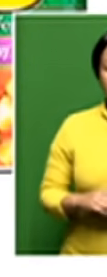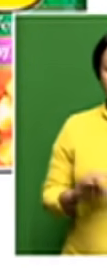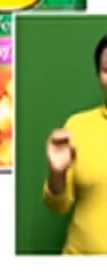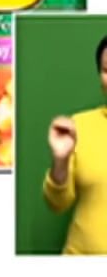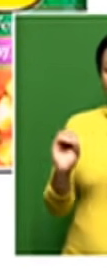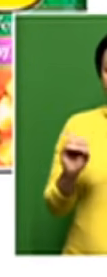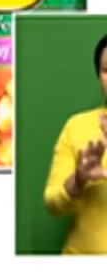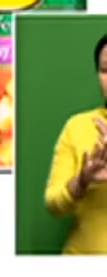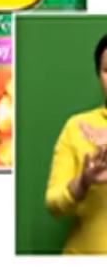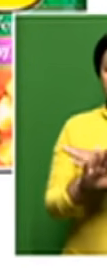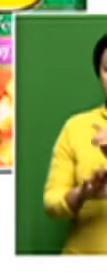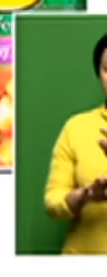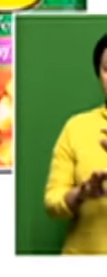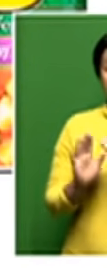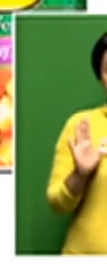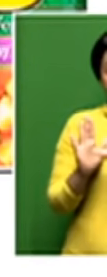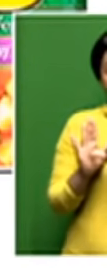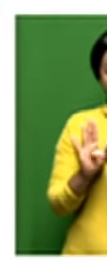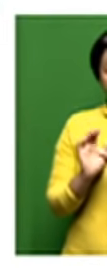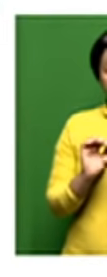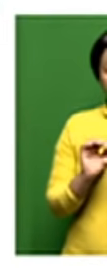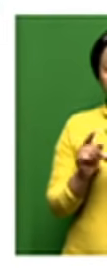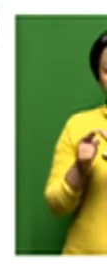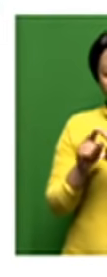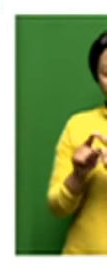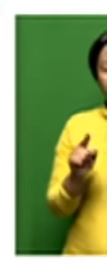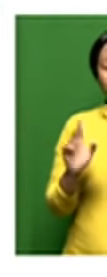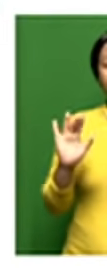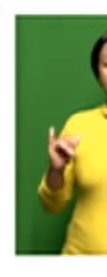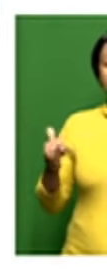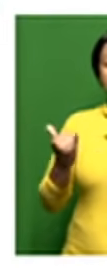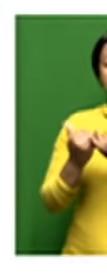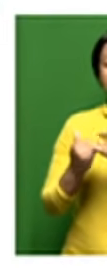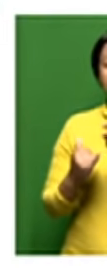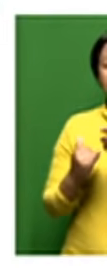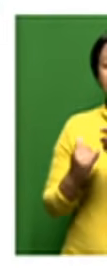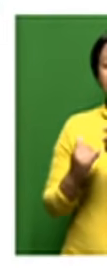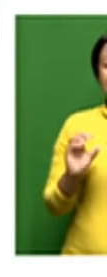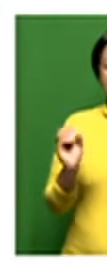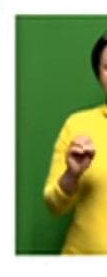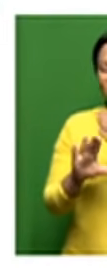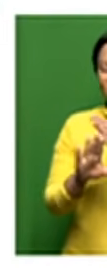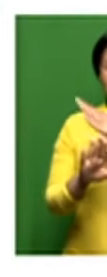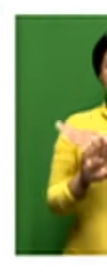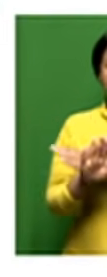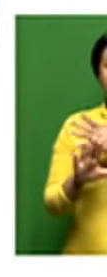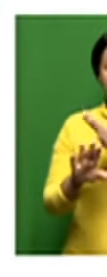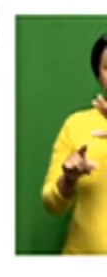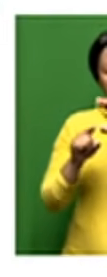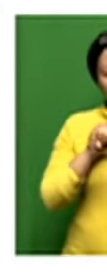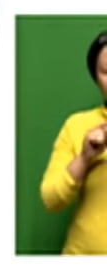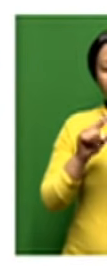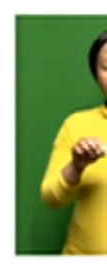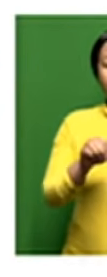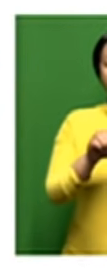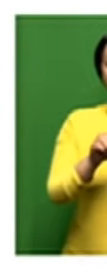prior, and obviously this is an important point for your company's side, nothing prior to what you discovered on that